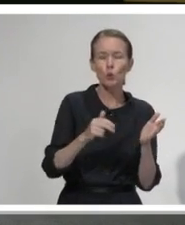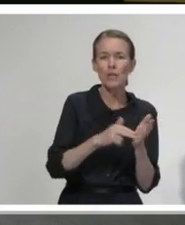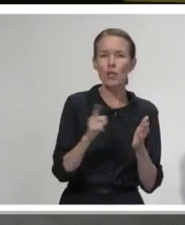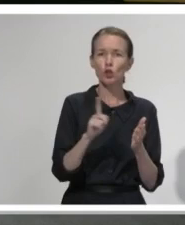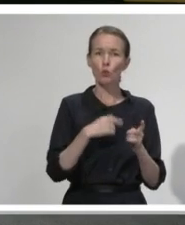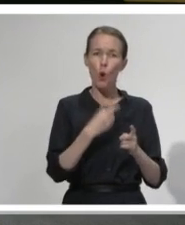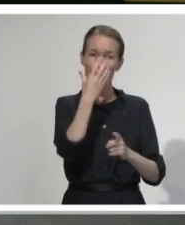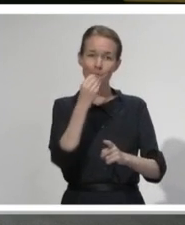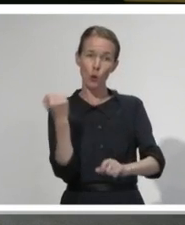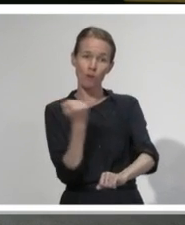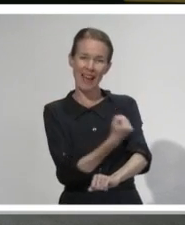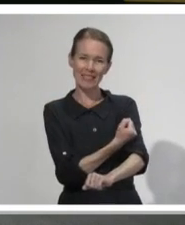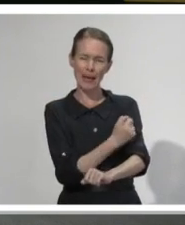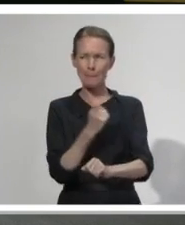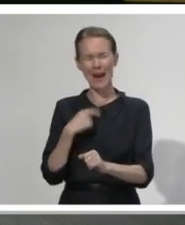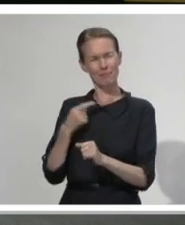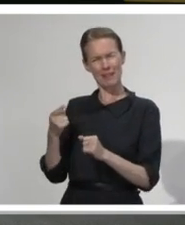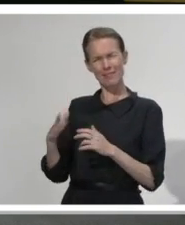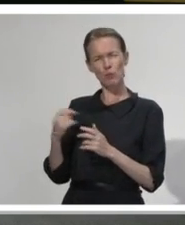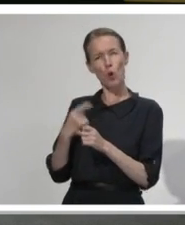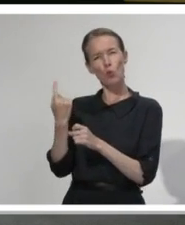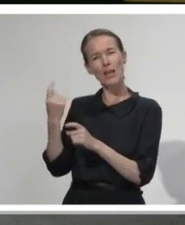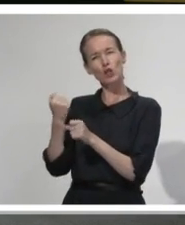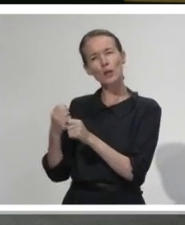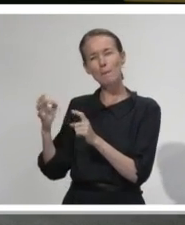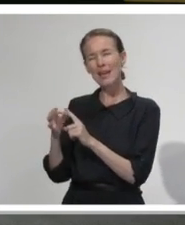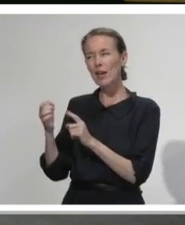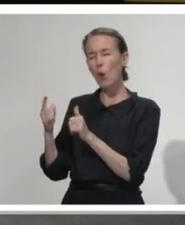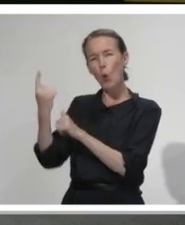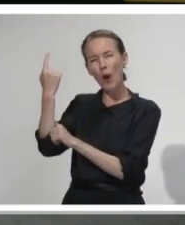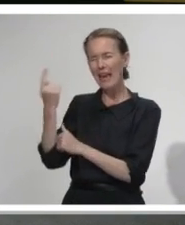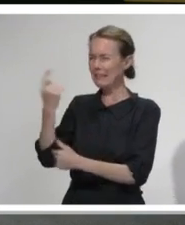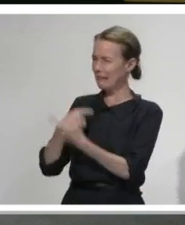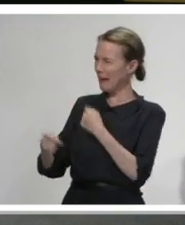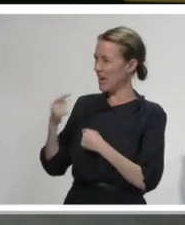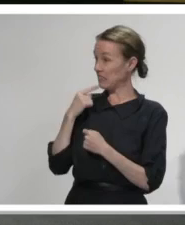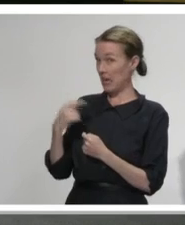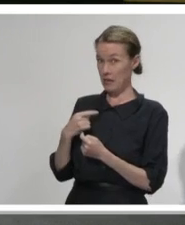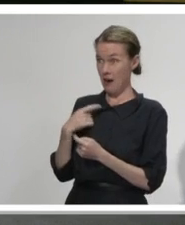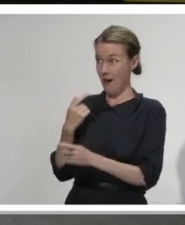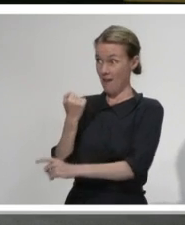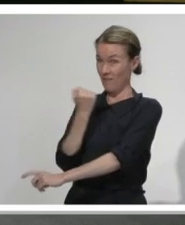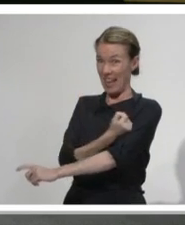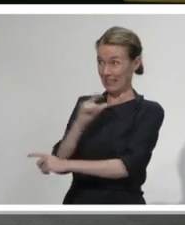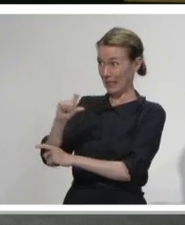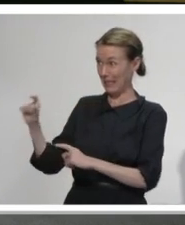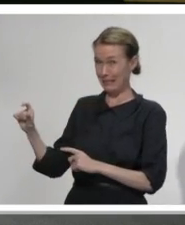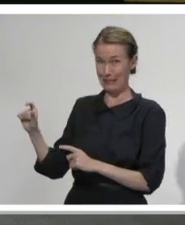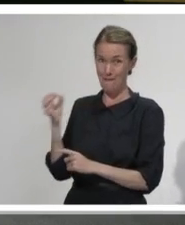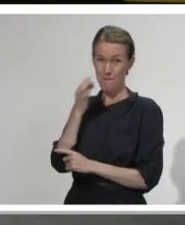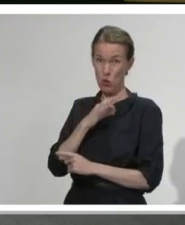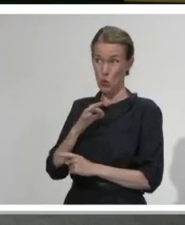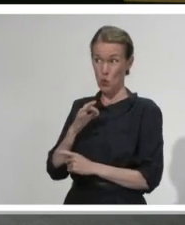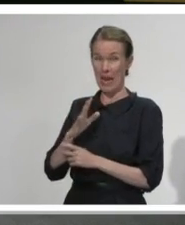stock will likely run out again next week. Why are you giving what appears to be misleading information to the public? We've seen